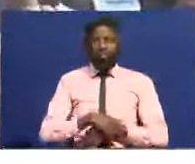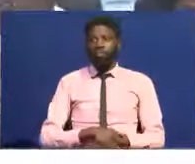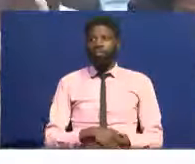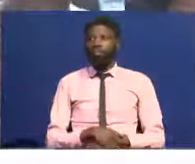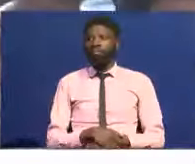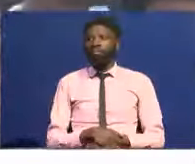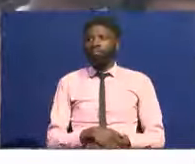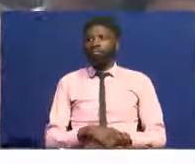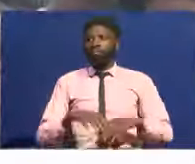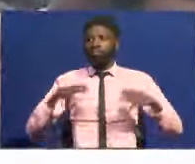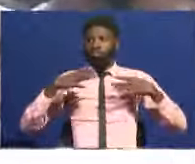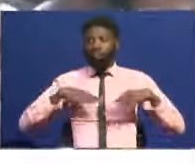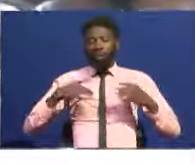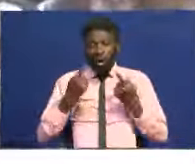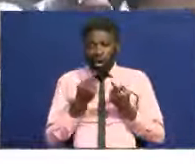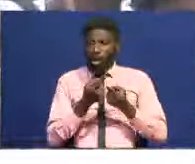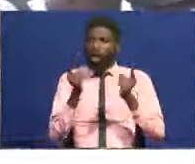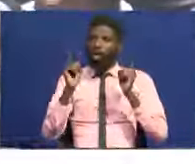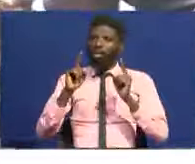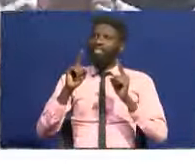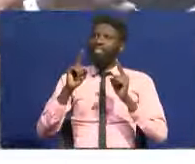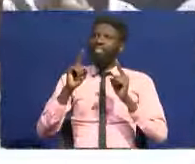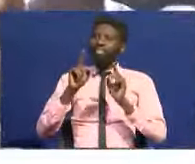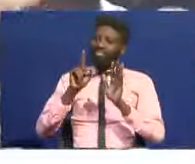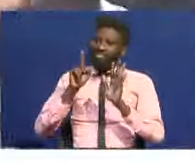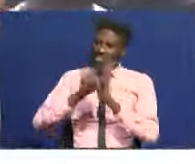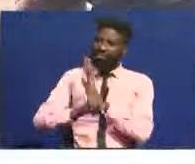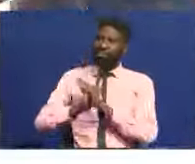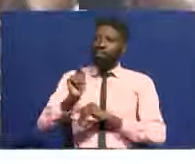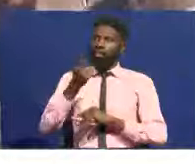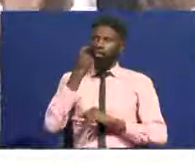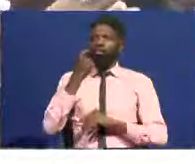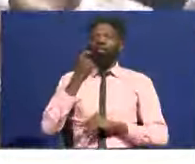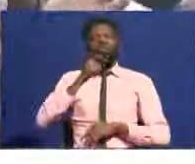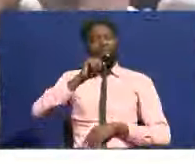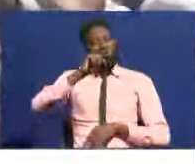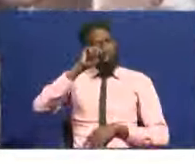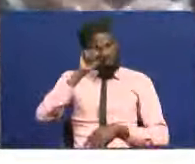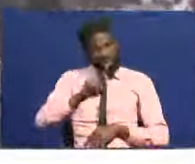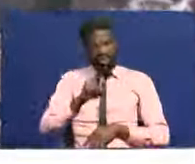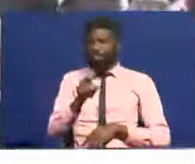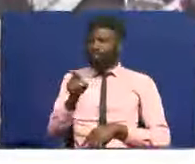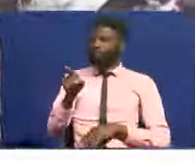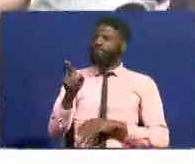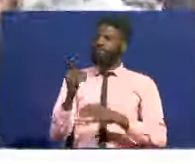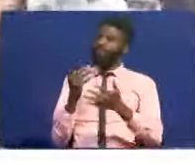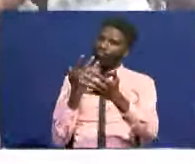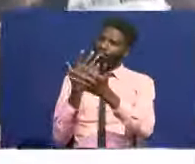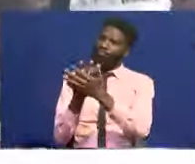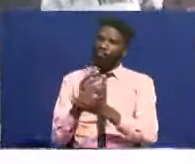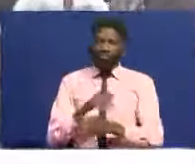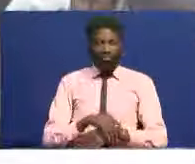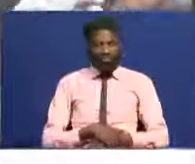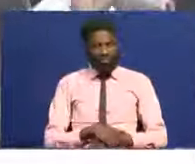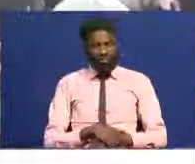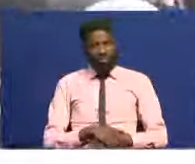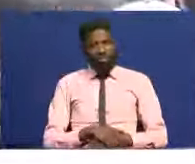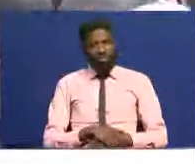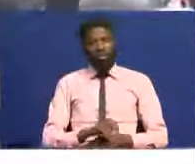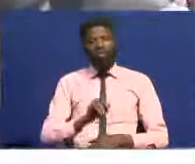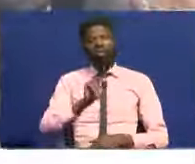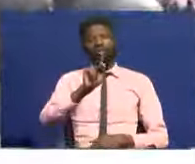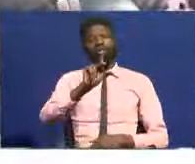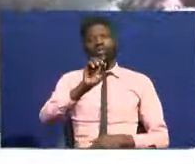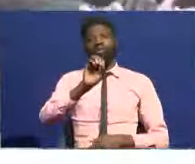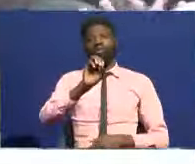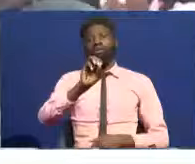Kenya, mpaka wawekwe ndani, washtakiwe, warakome,